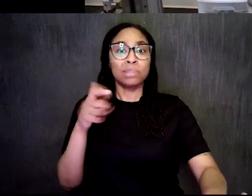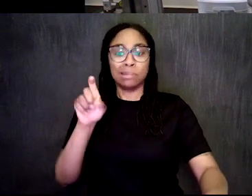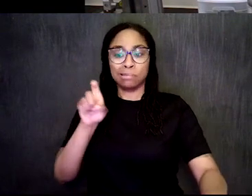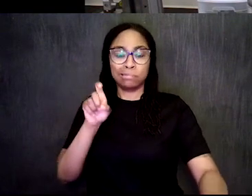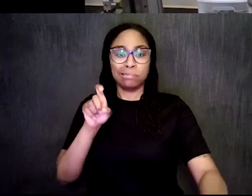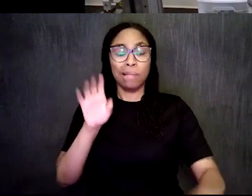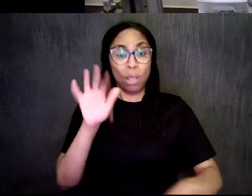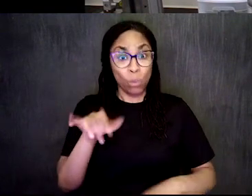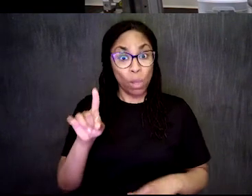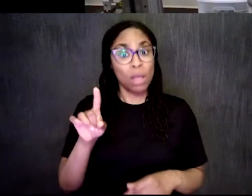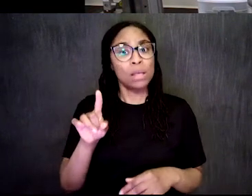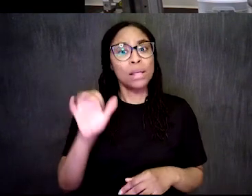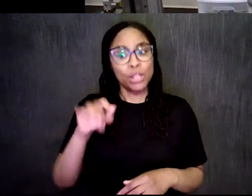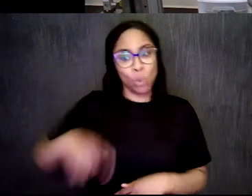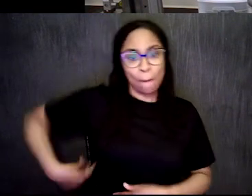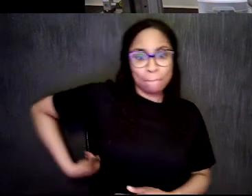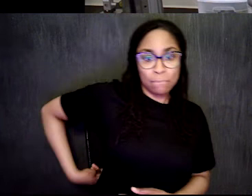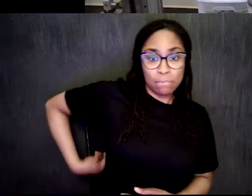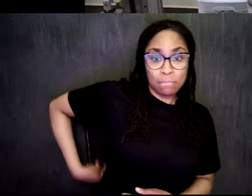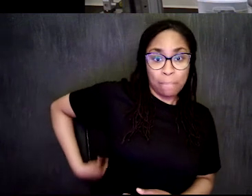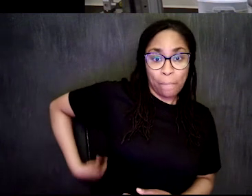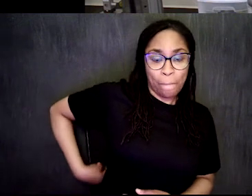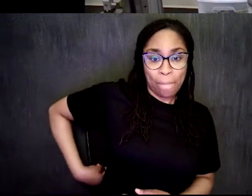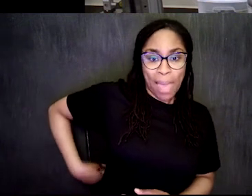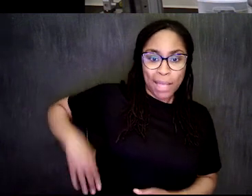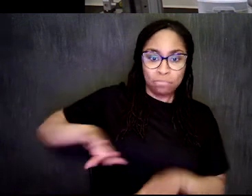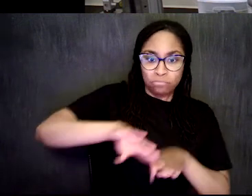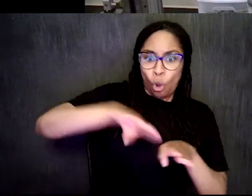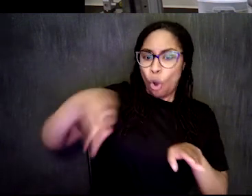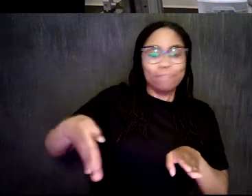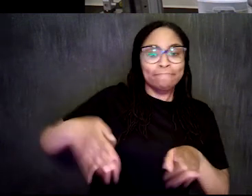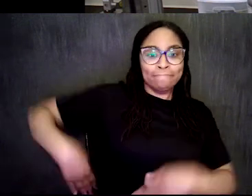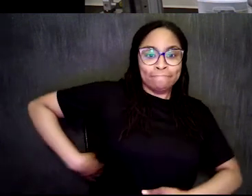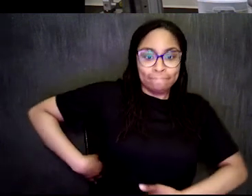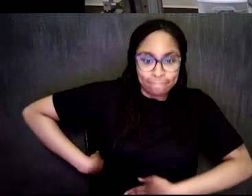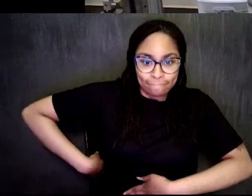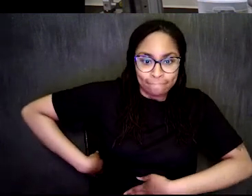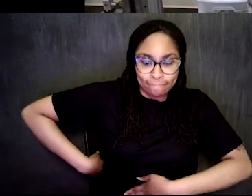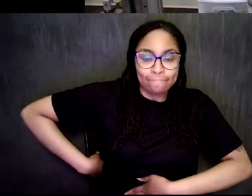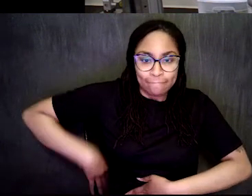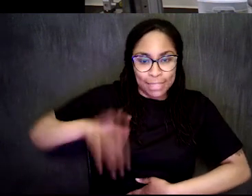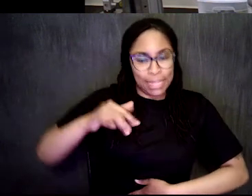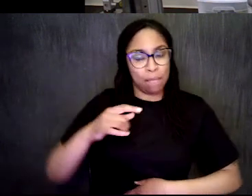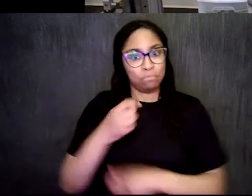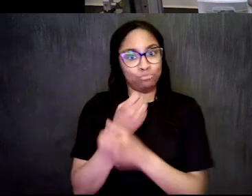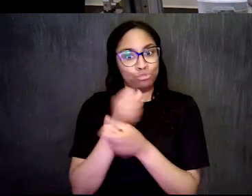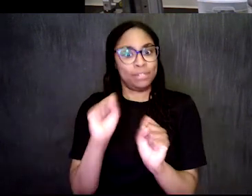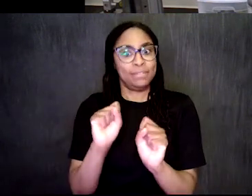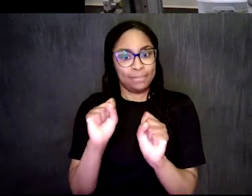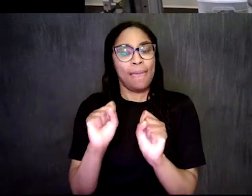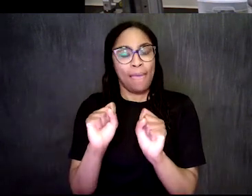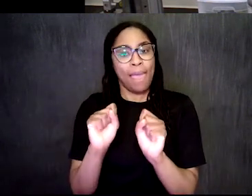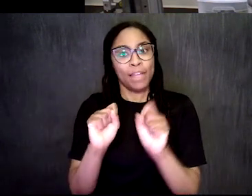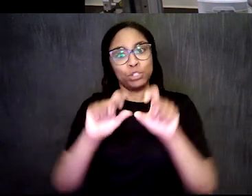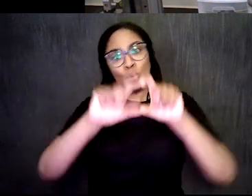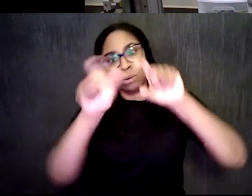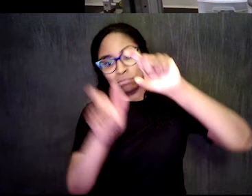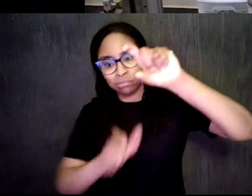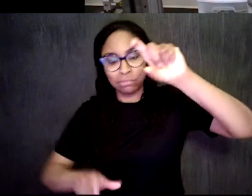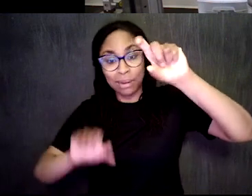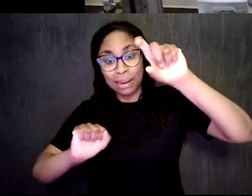when you bring your left leg out, remember to try to keep your low back pressed into the mat. What that's going to do is help protect your